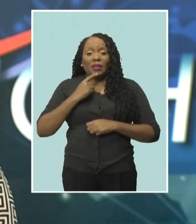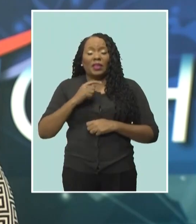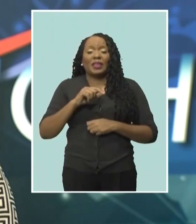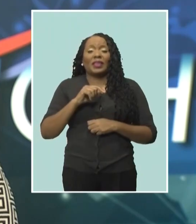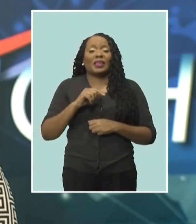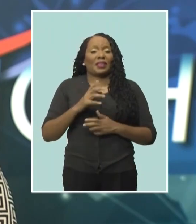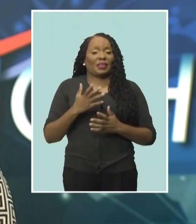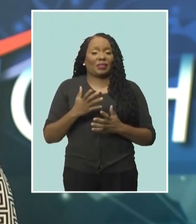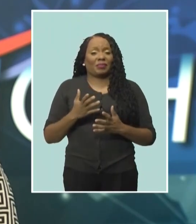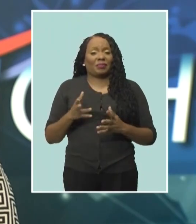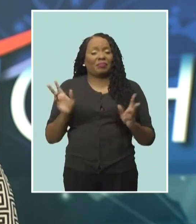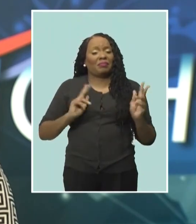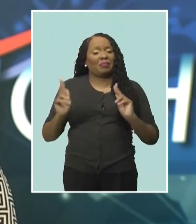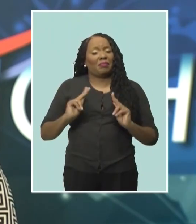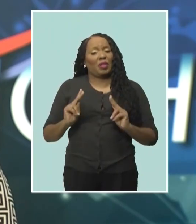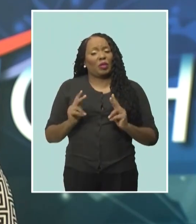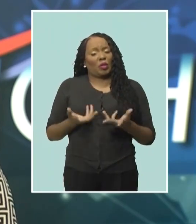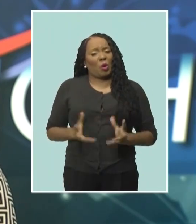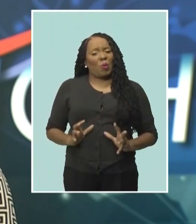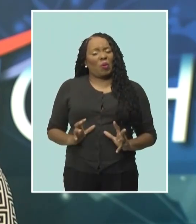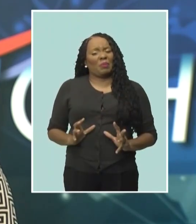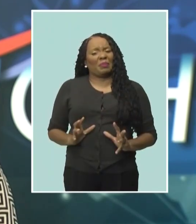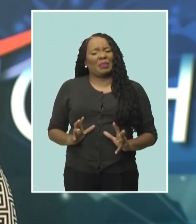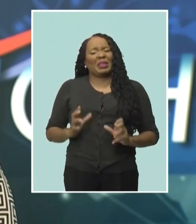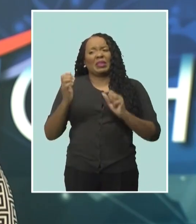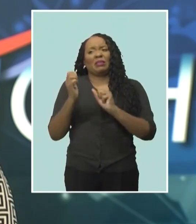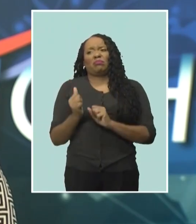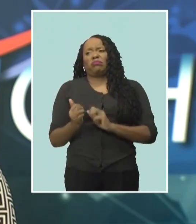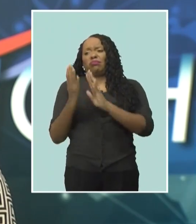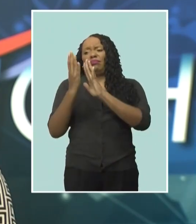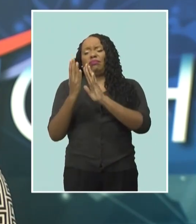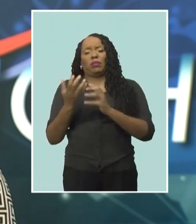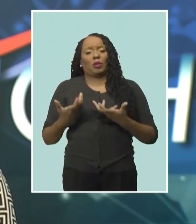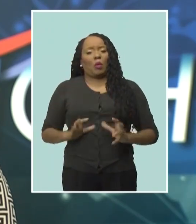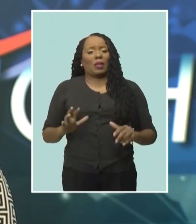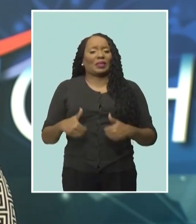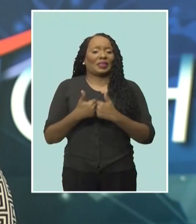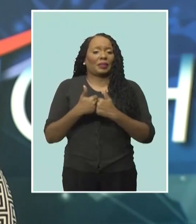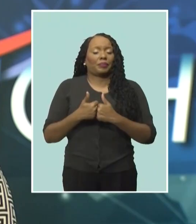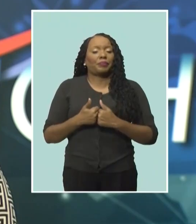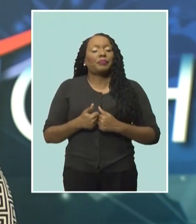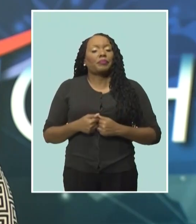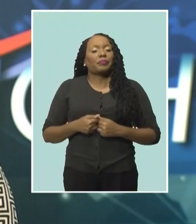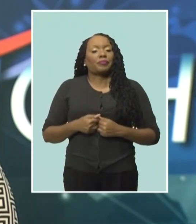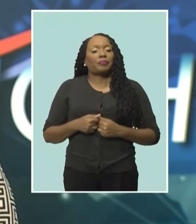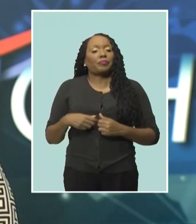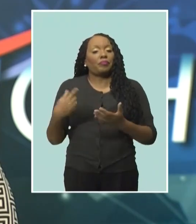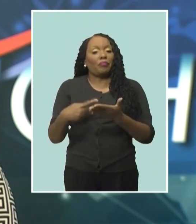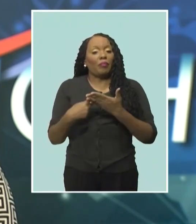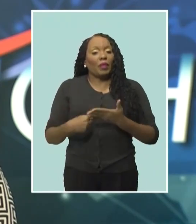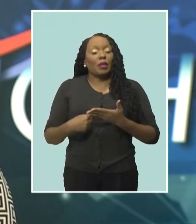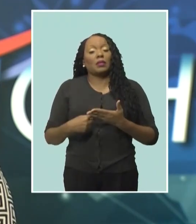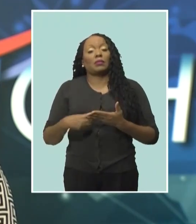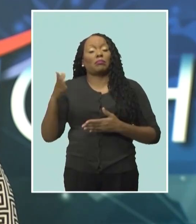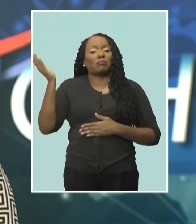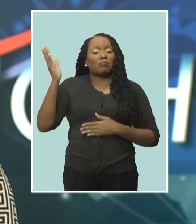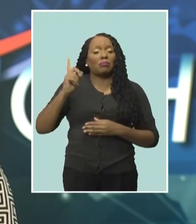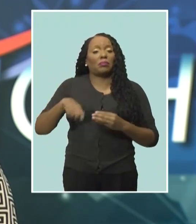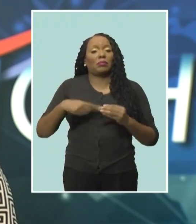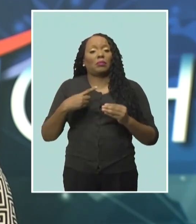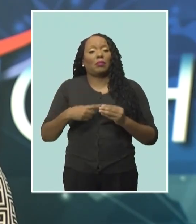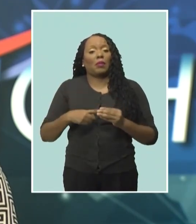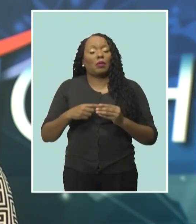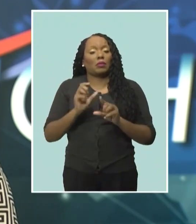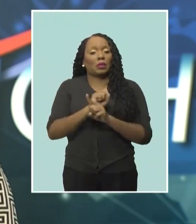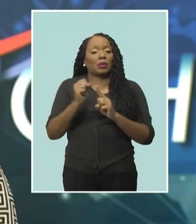challenge the evil at hand. Making specific reference to the conflict in Gaza, he's encouraging the church not to become complacent. This